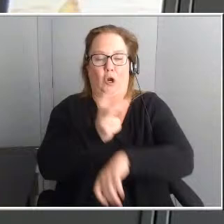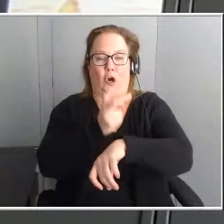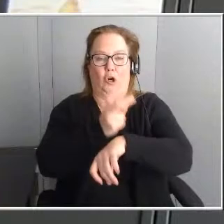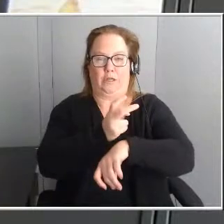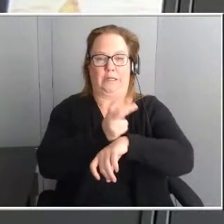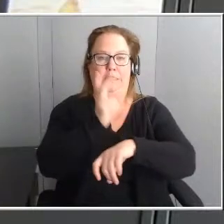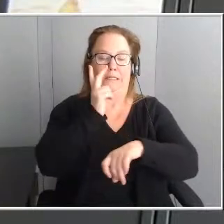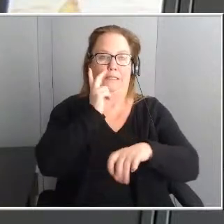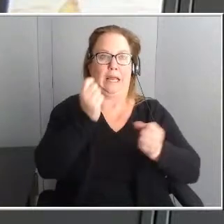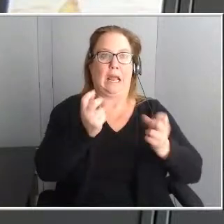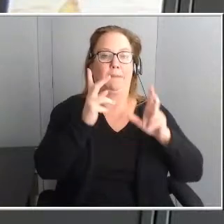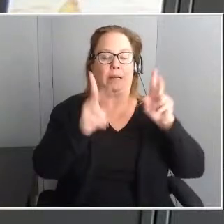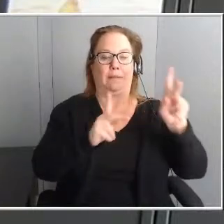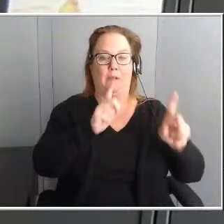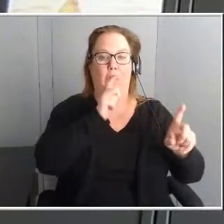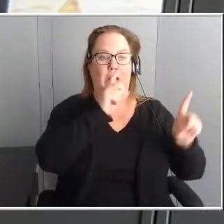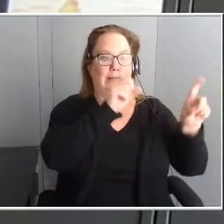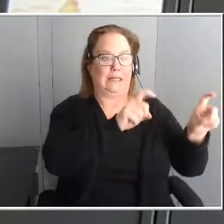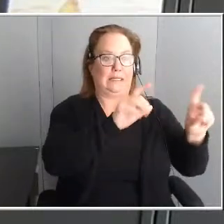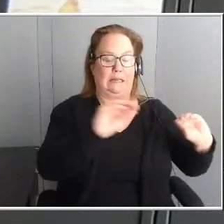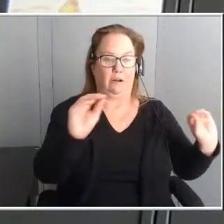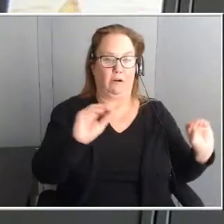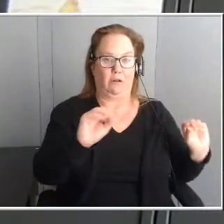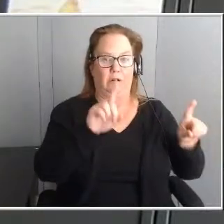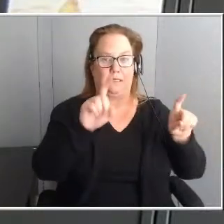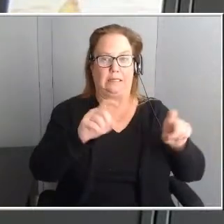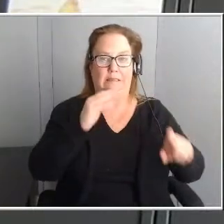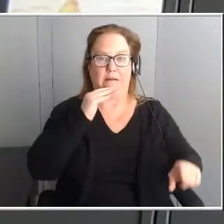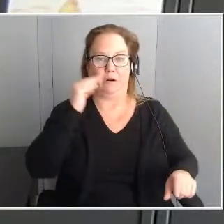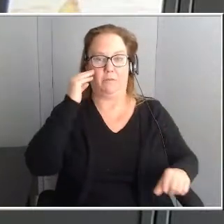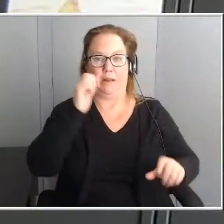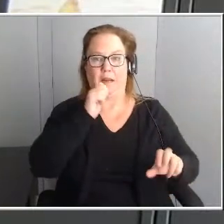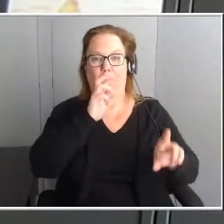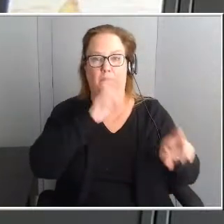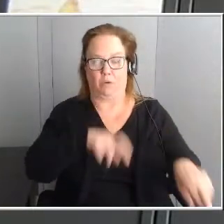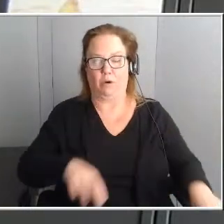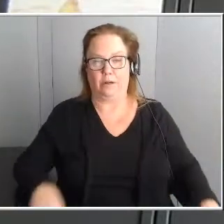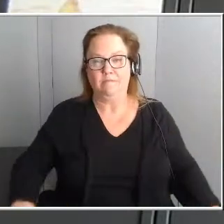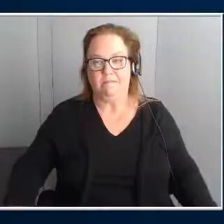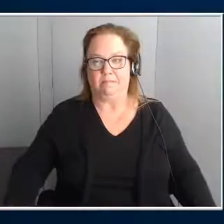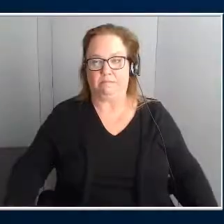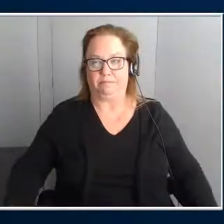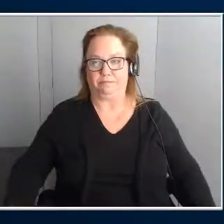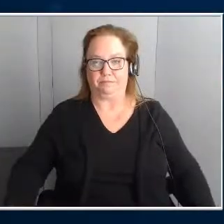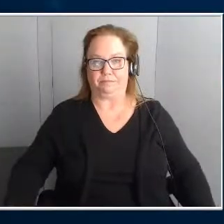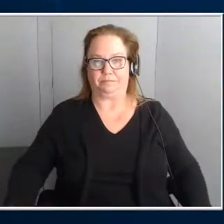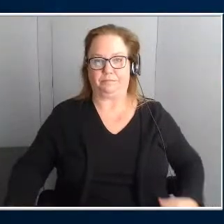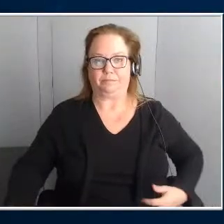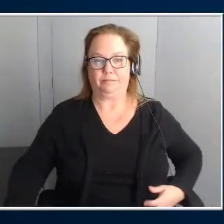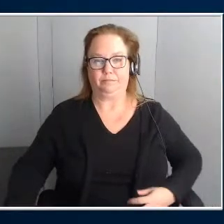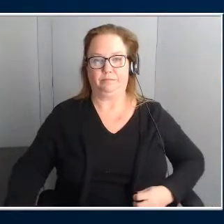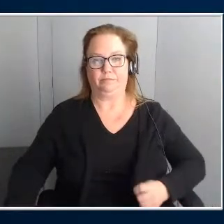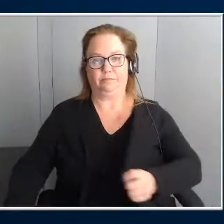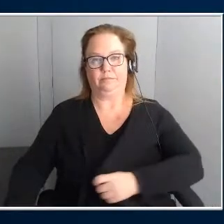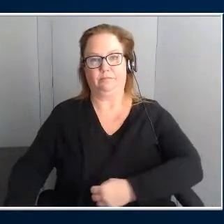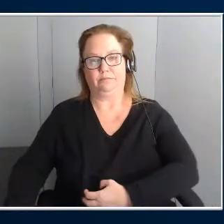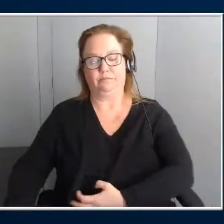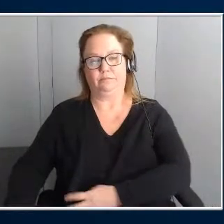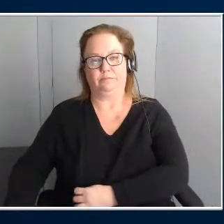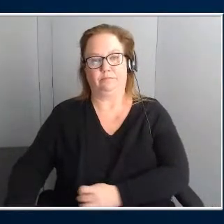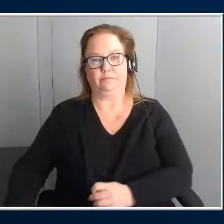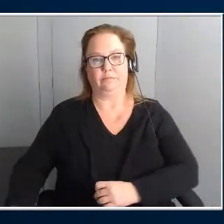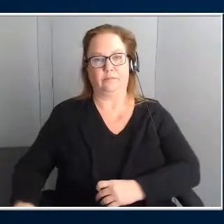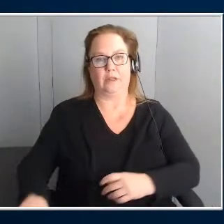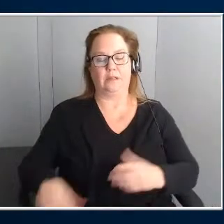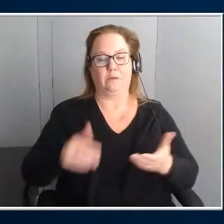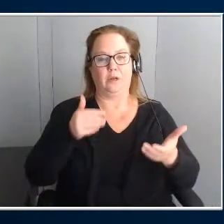many people are not testing at all or testing at home and not reporting it. Dr. Schmidtke, as we go into our final